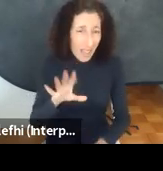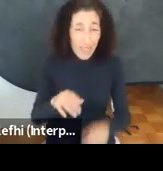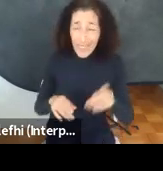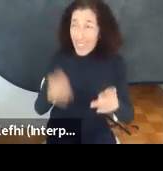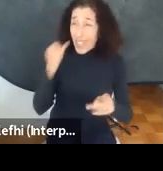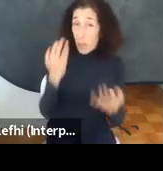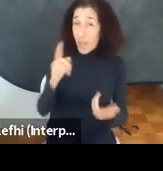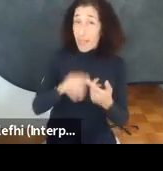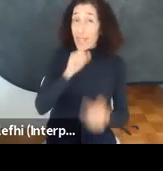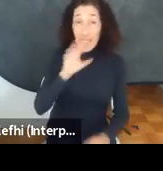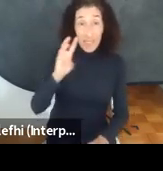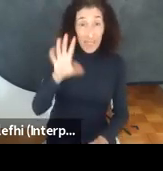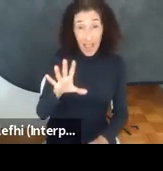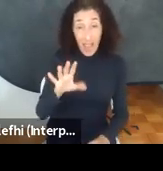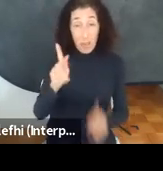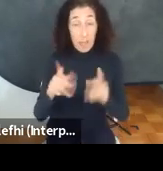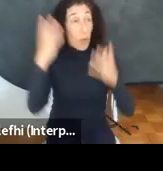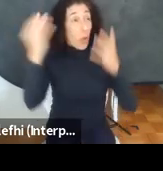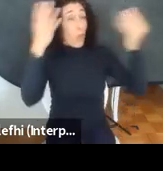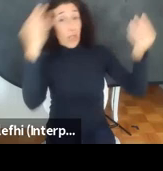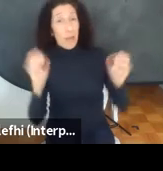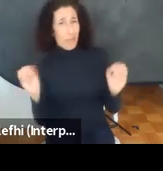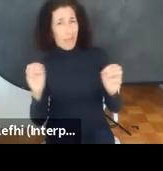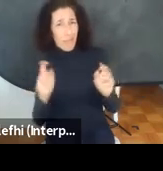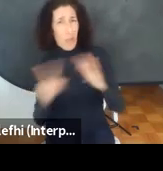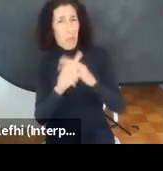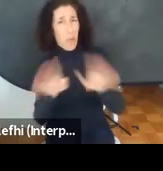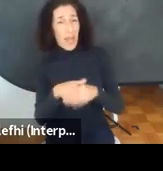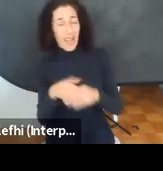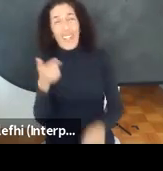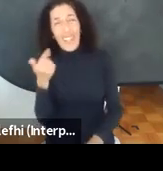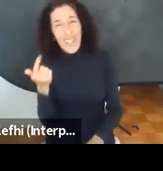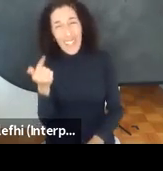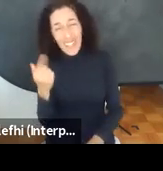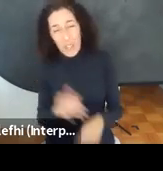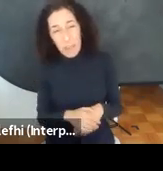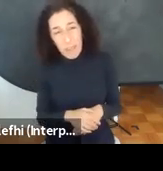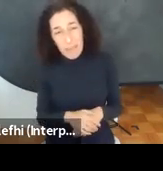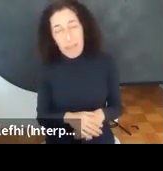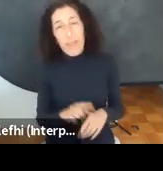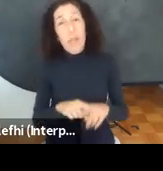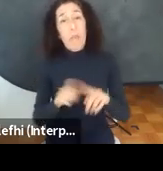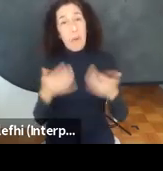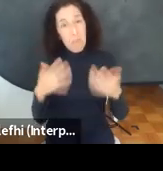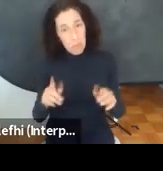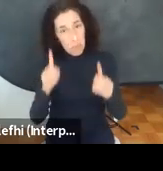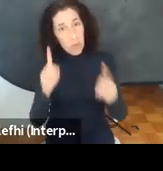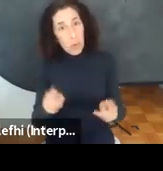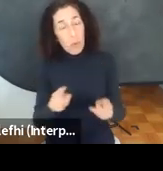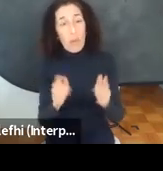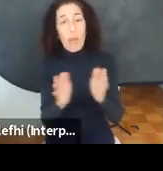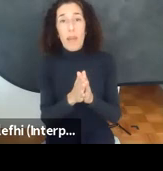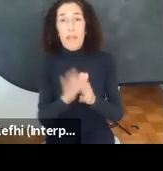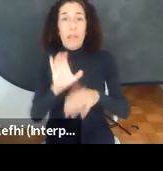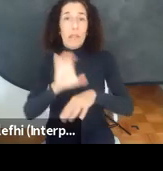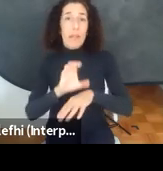By that time, nobody going to want my ass, so. Yeah. But we went through the process. We went and asked our case managers